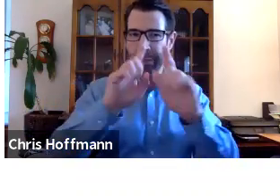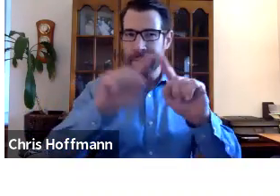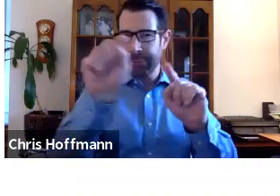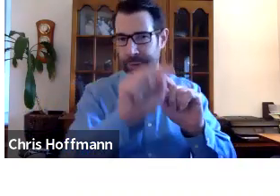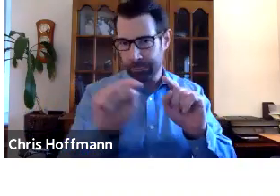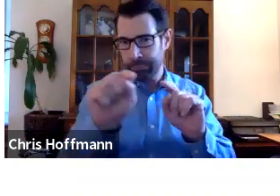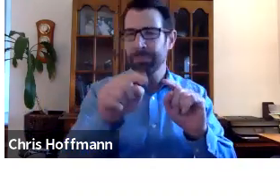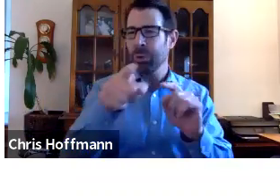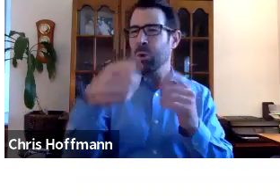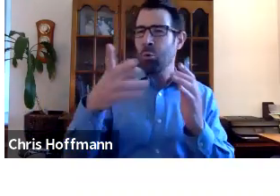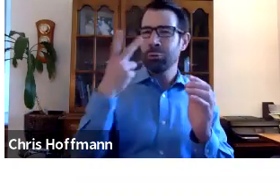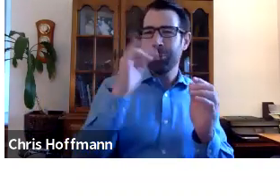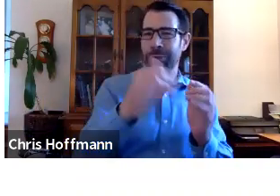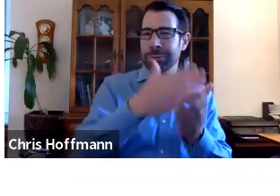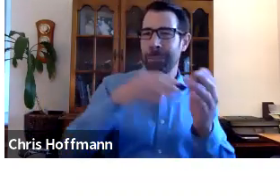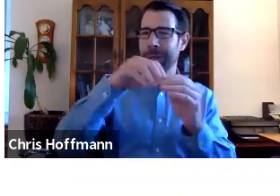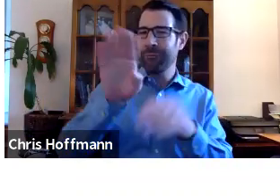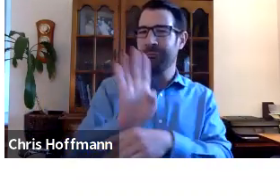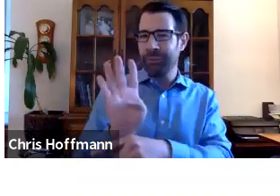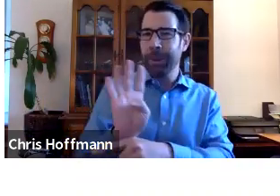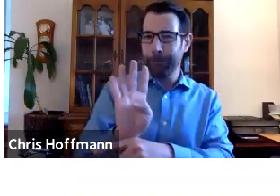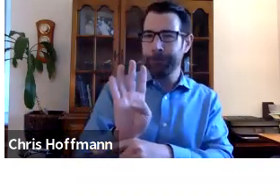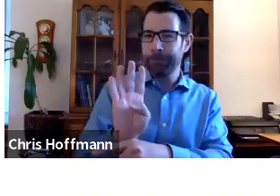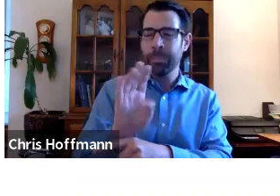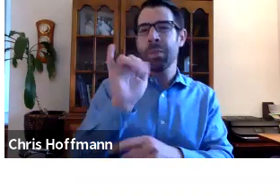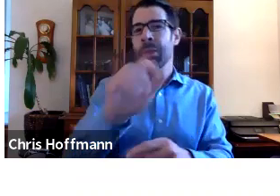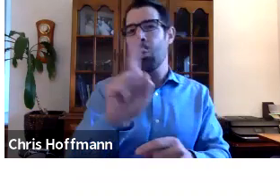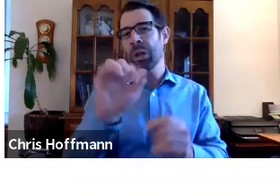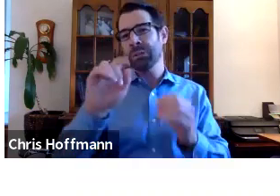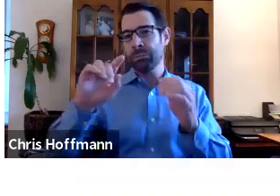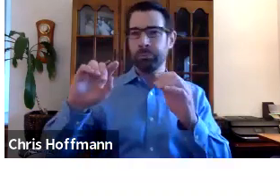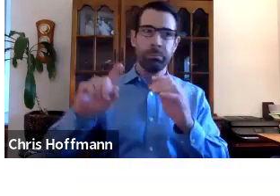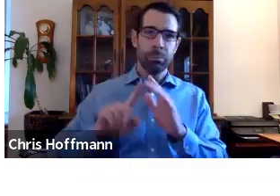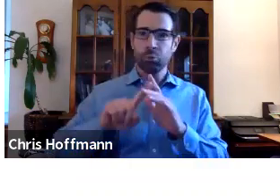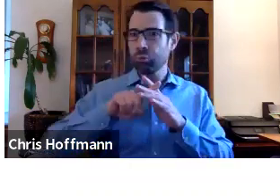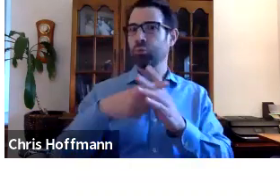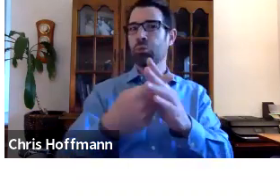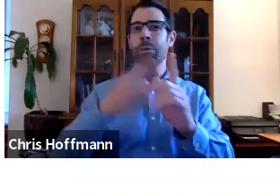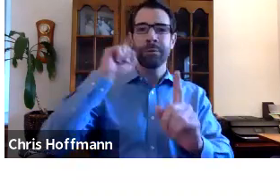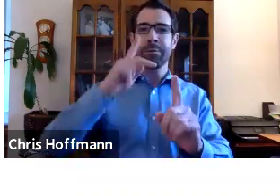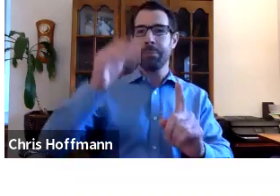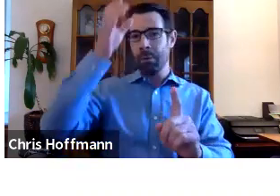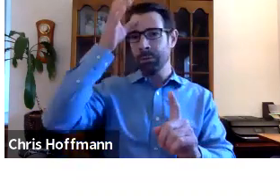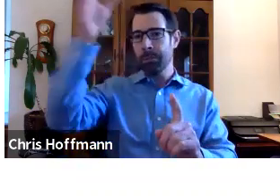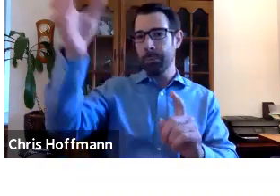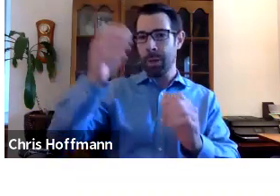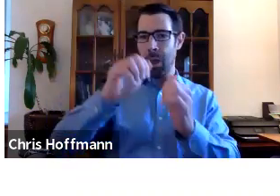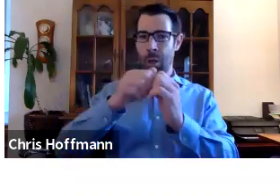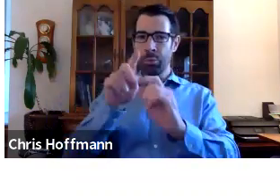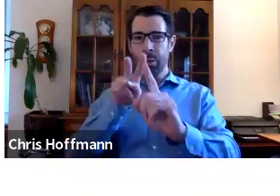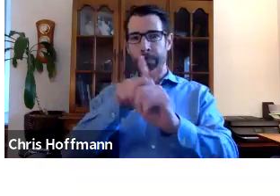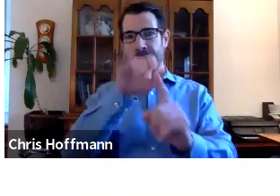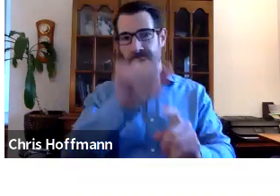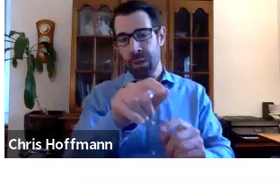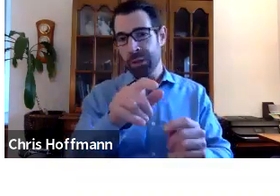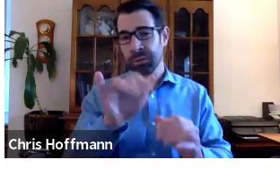the DeafSpace campus building. And in this slide, you have seen some of these images from the beginning film that I